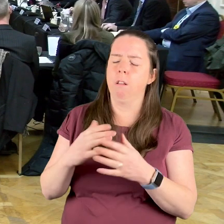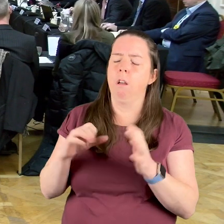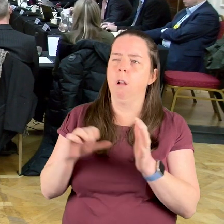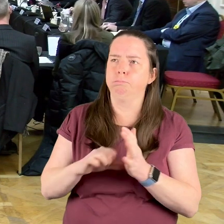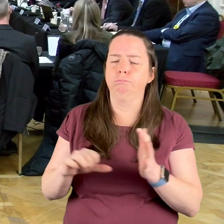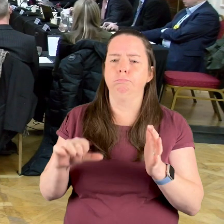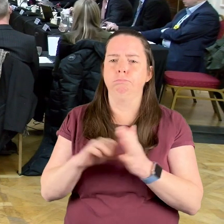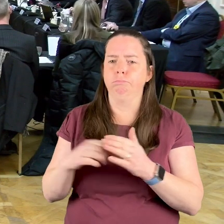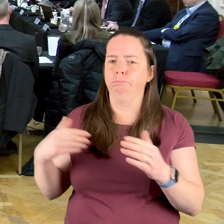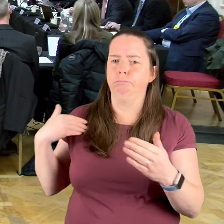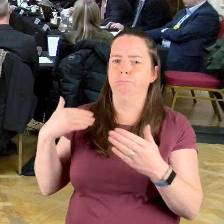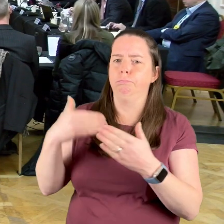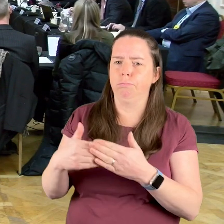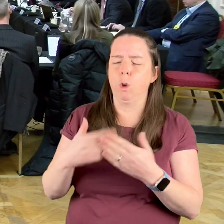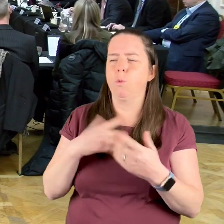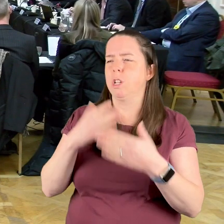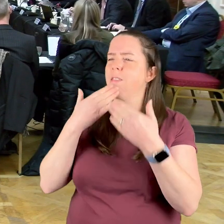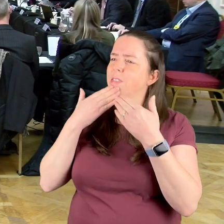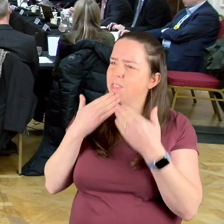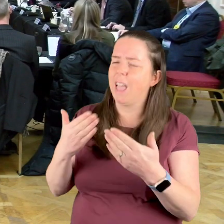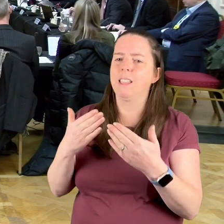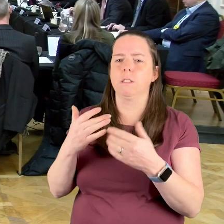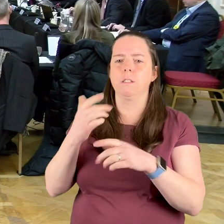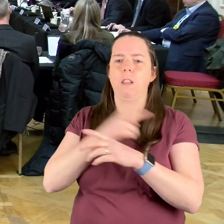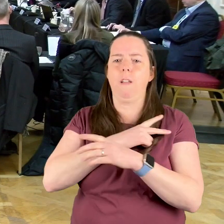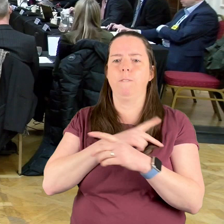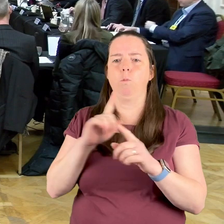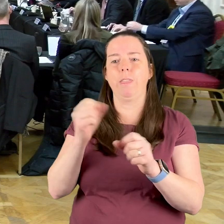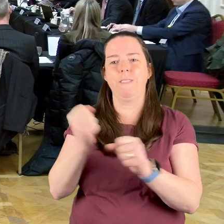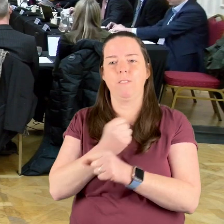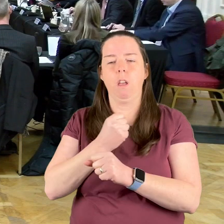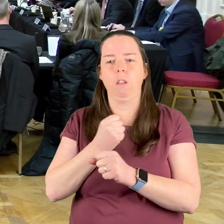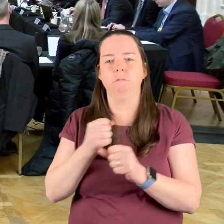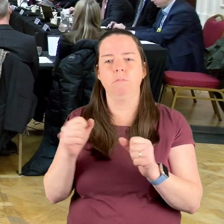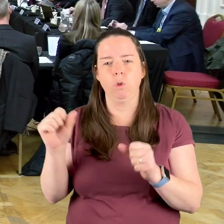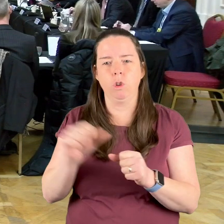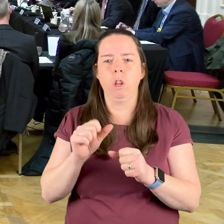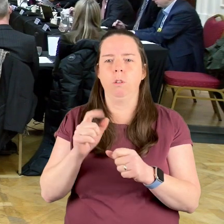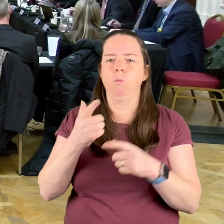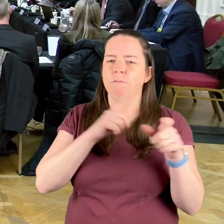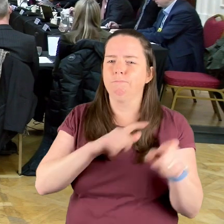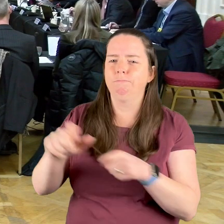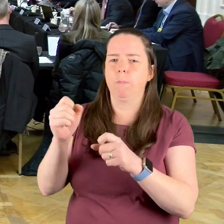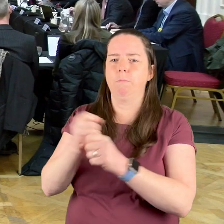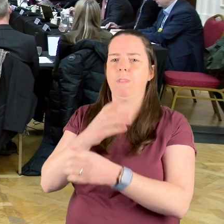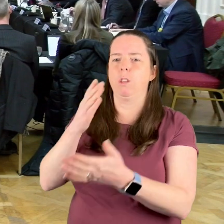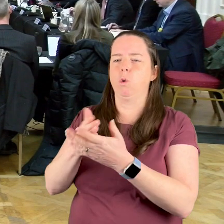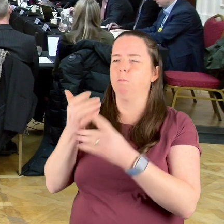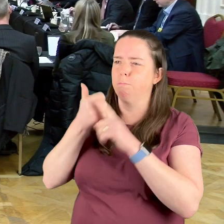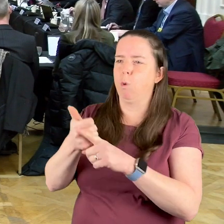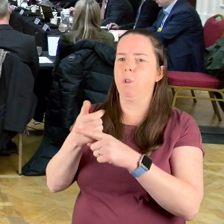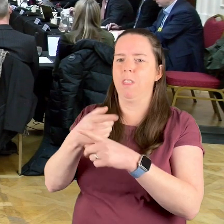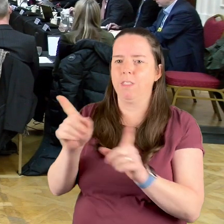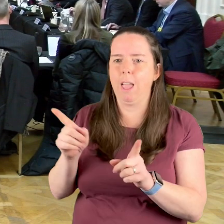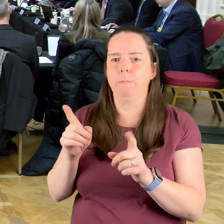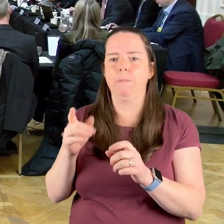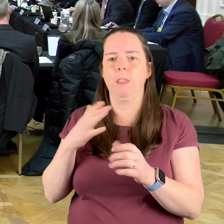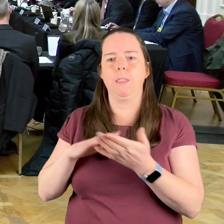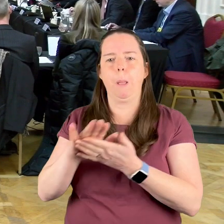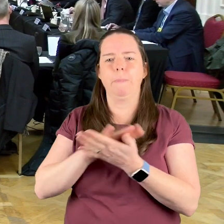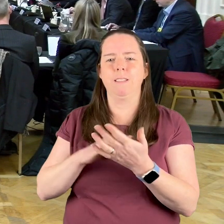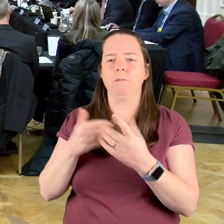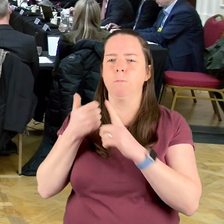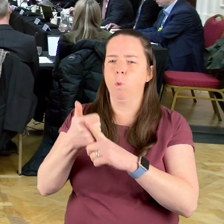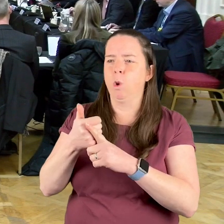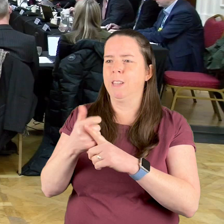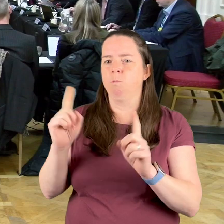period. And we should thank the staff for what they've done, and we should continue to make sure we are supporting them. And that means supporting